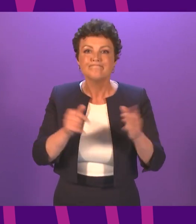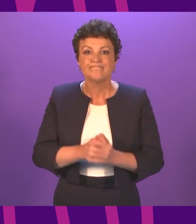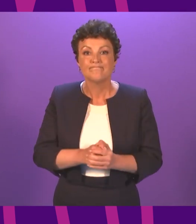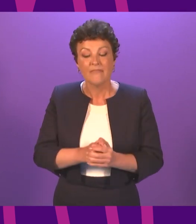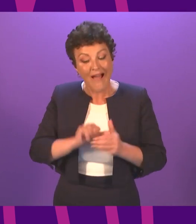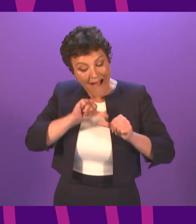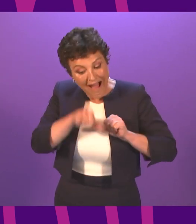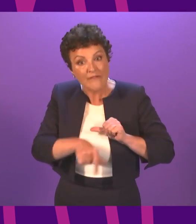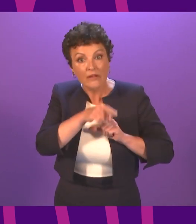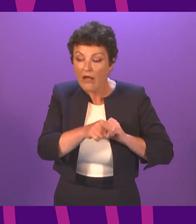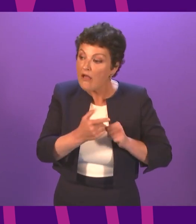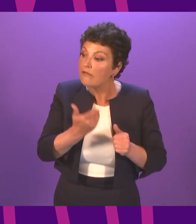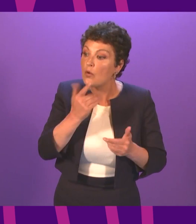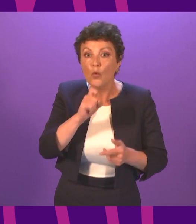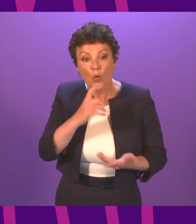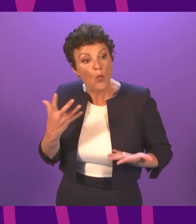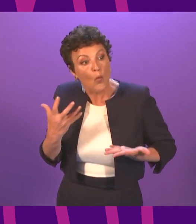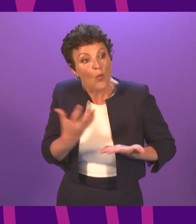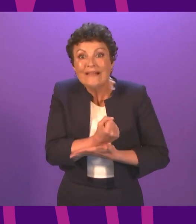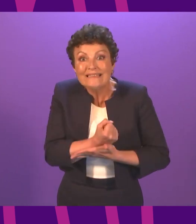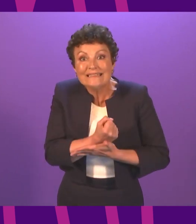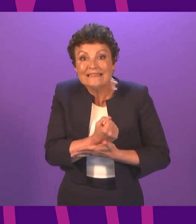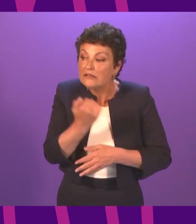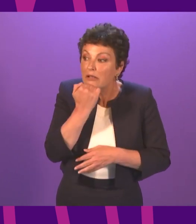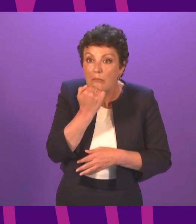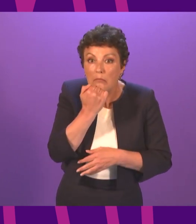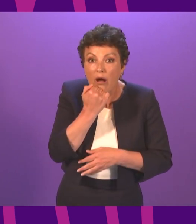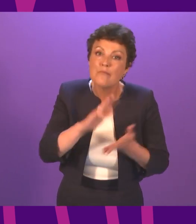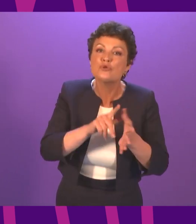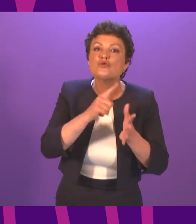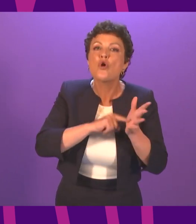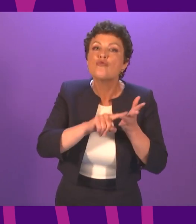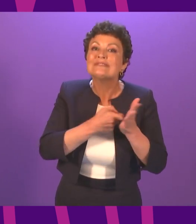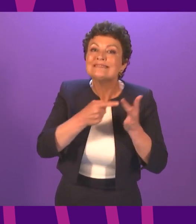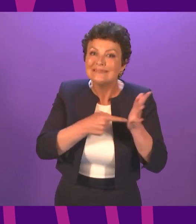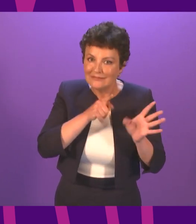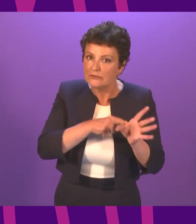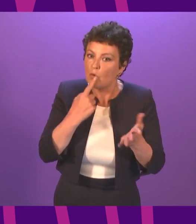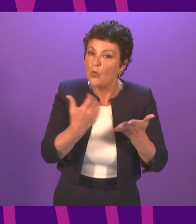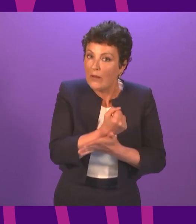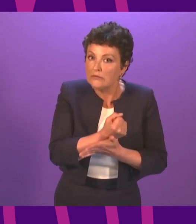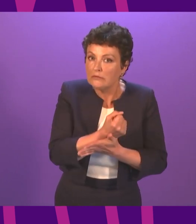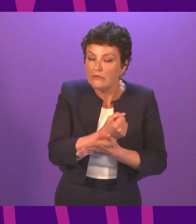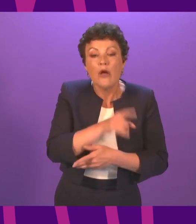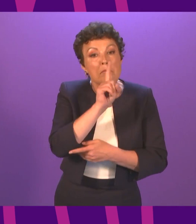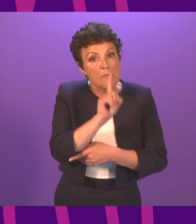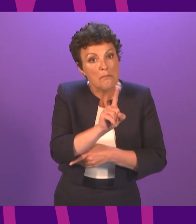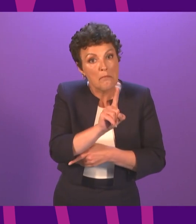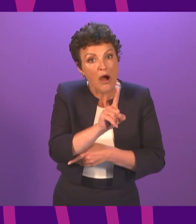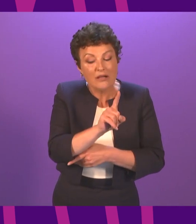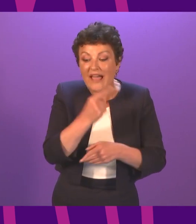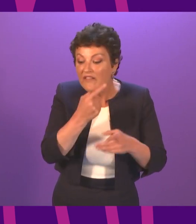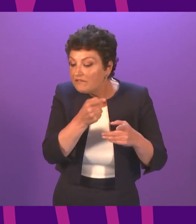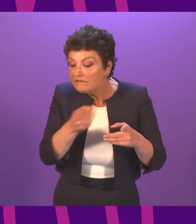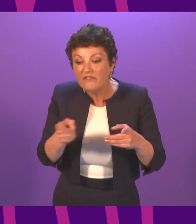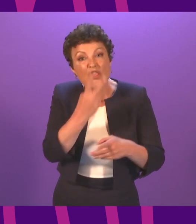will be elected if an overall majority is obtained. If no majority is obtained, the candidate or candidates with the smallest number of votes will be